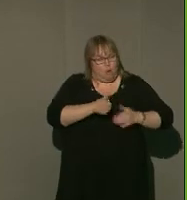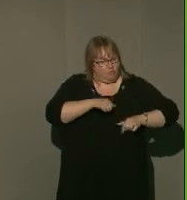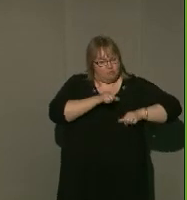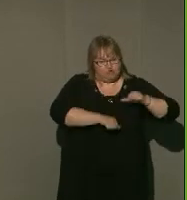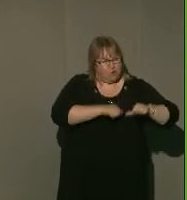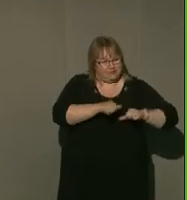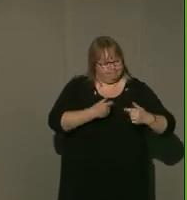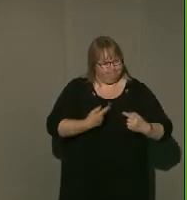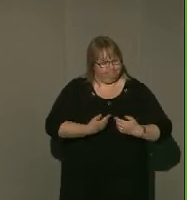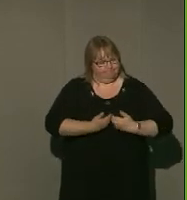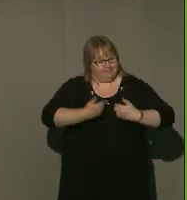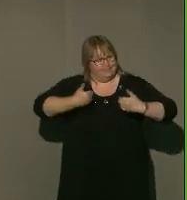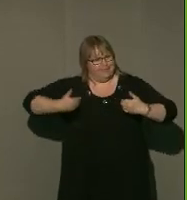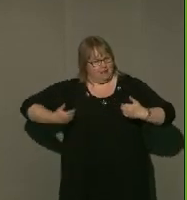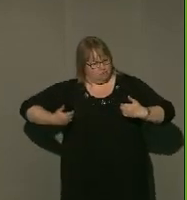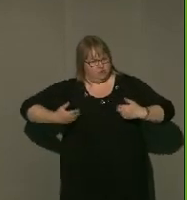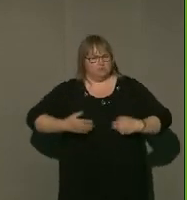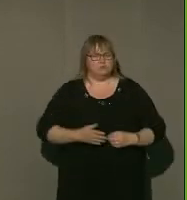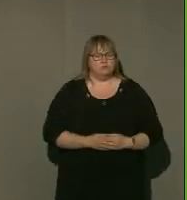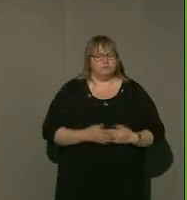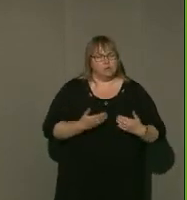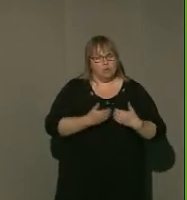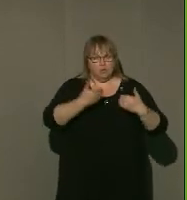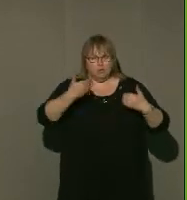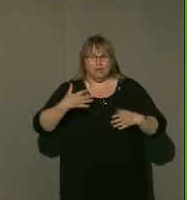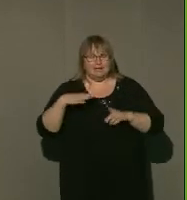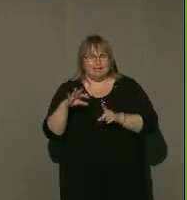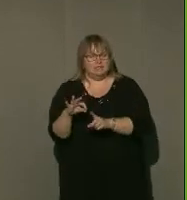sense that we require